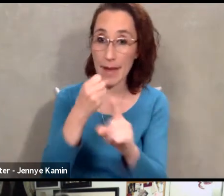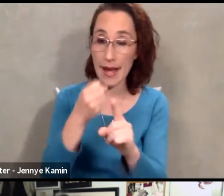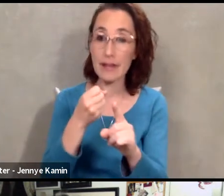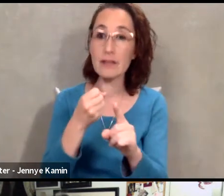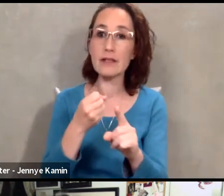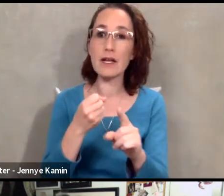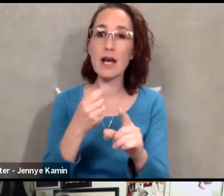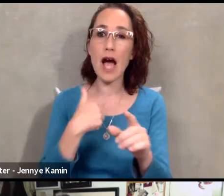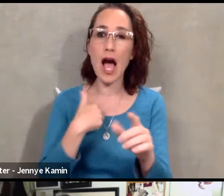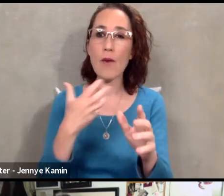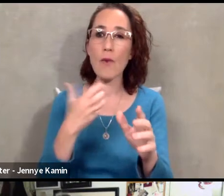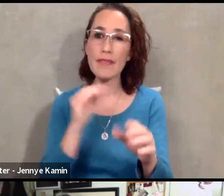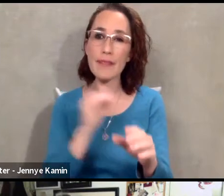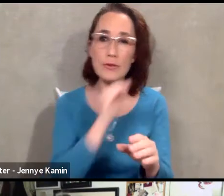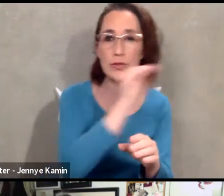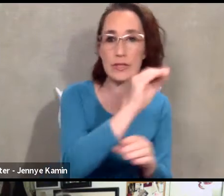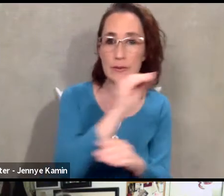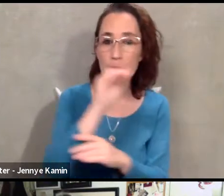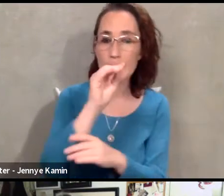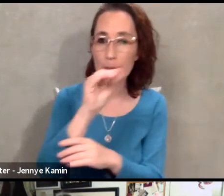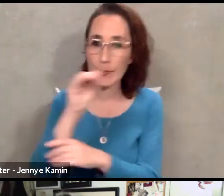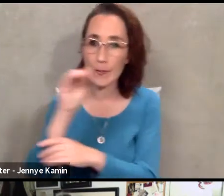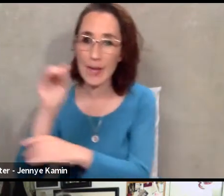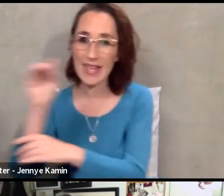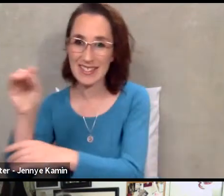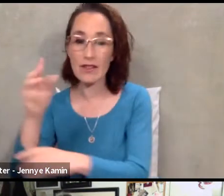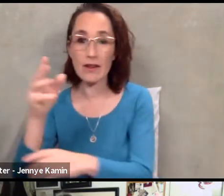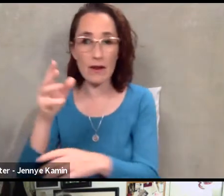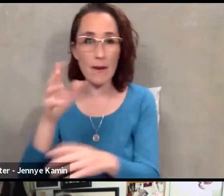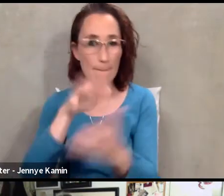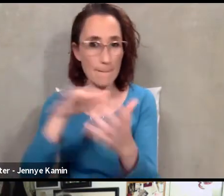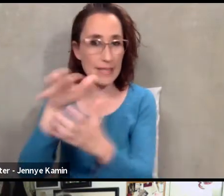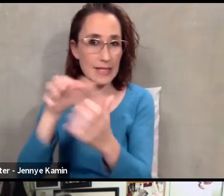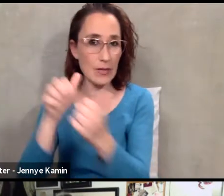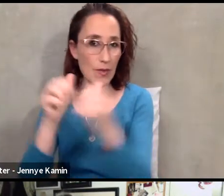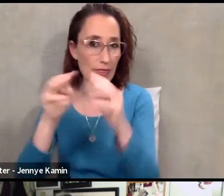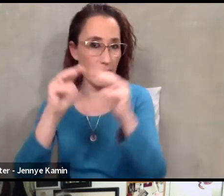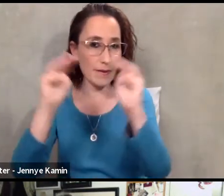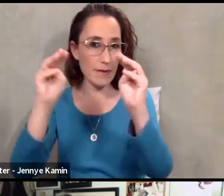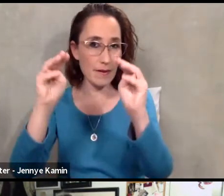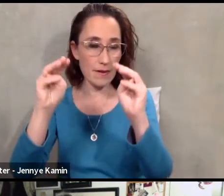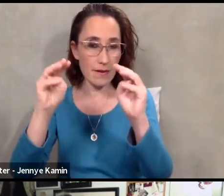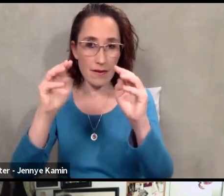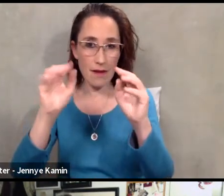spaced in there, challenging in there, so that